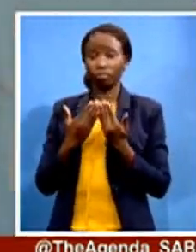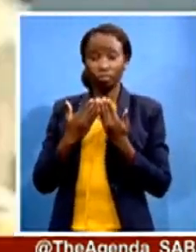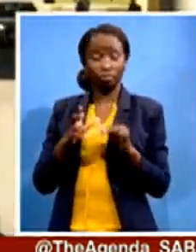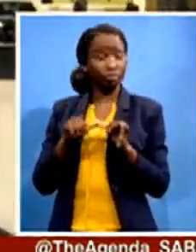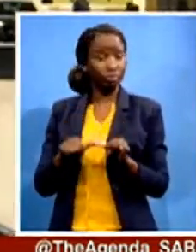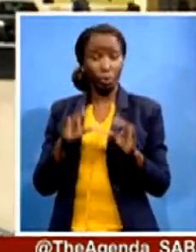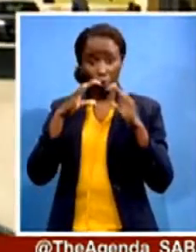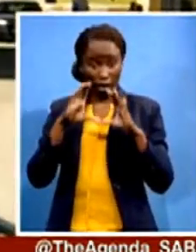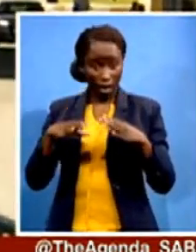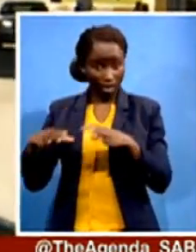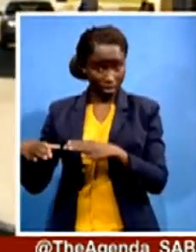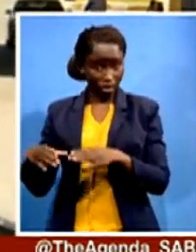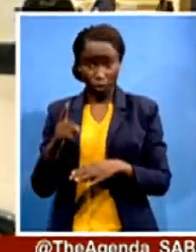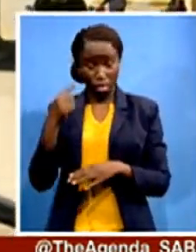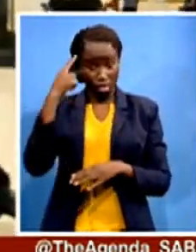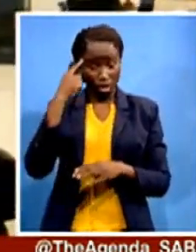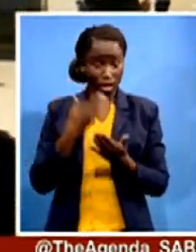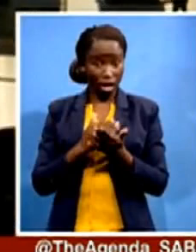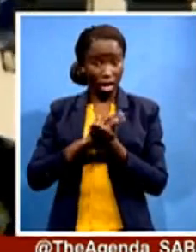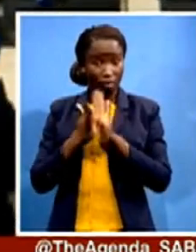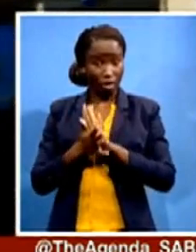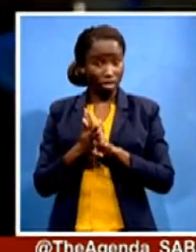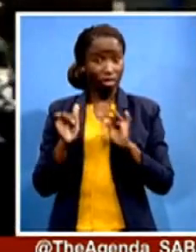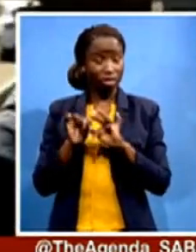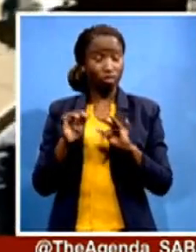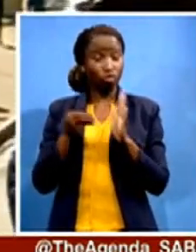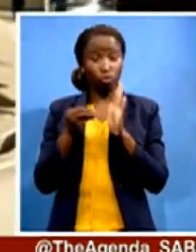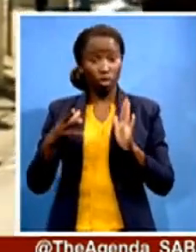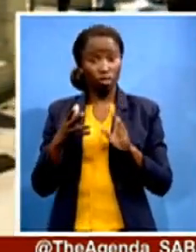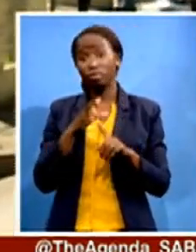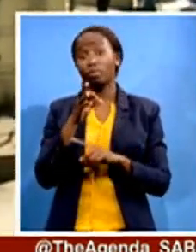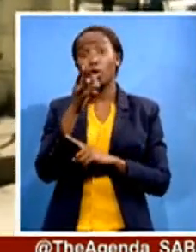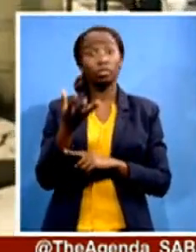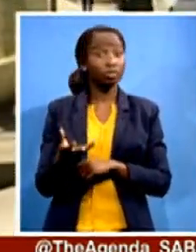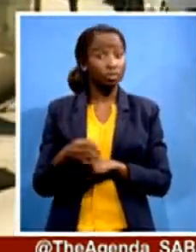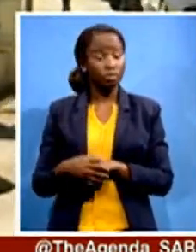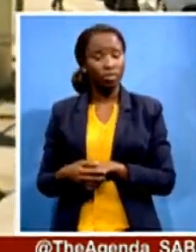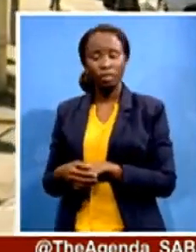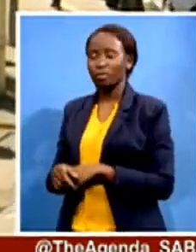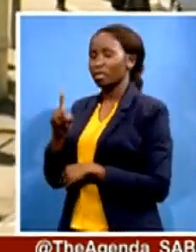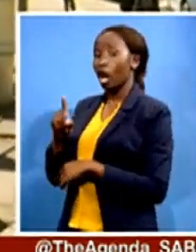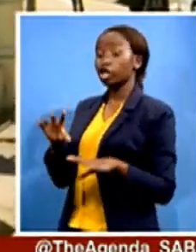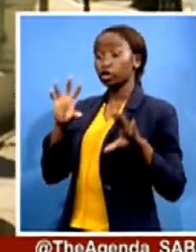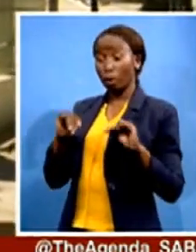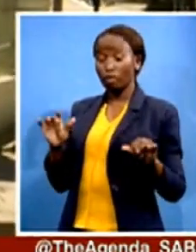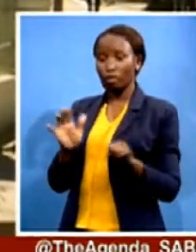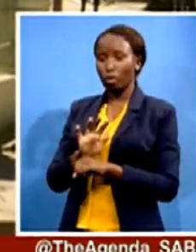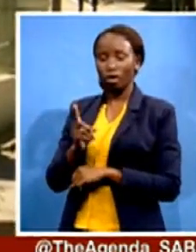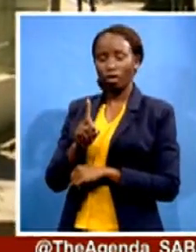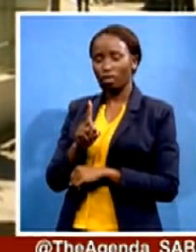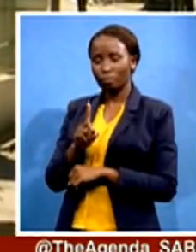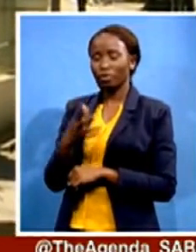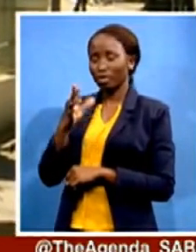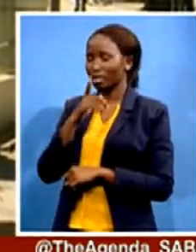forward? Not necessarily to say we have stopped. We've said to the university, at least the pace now must go